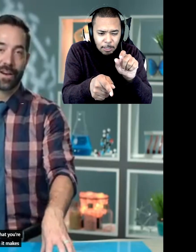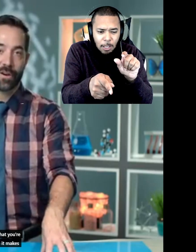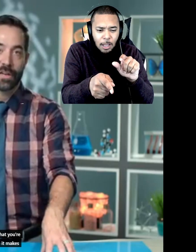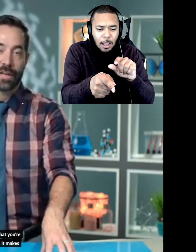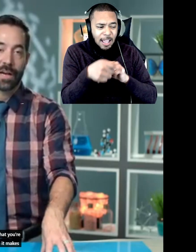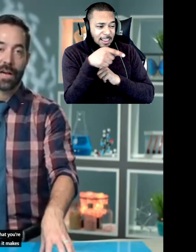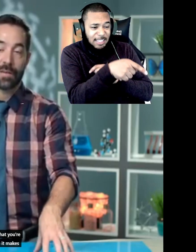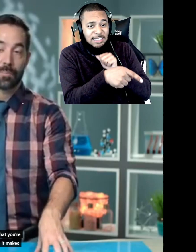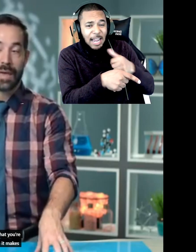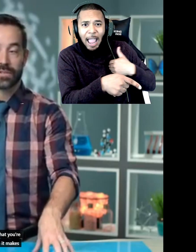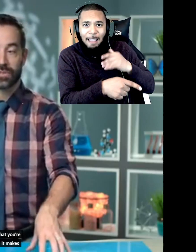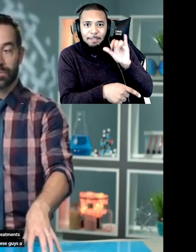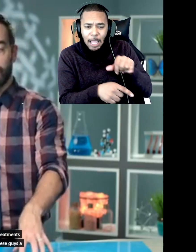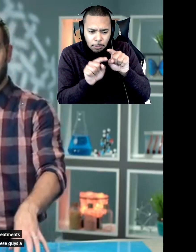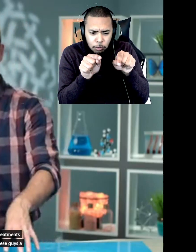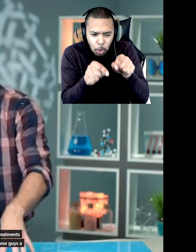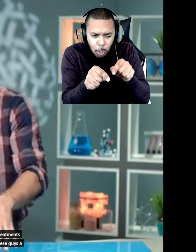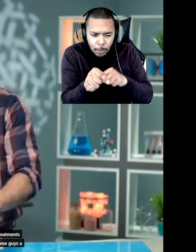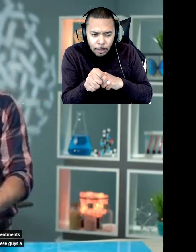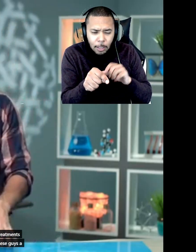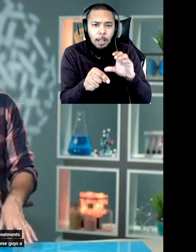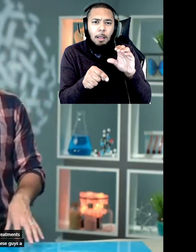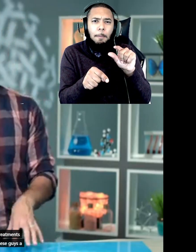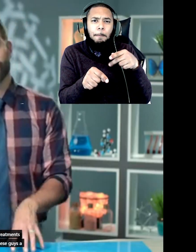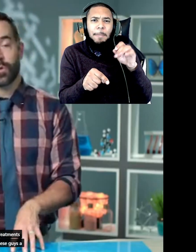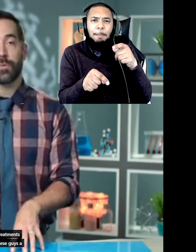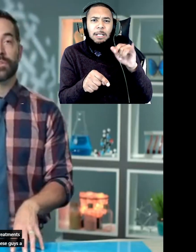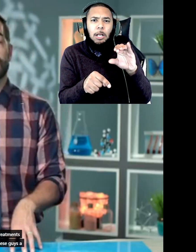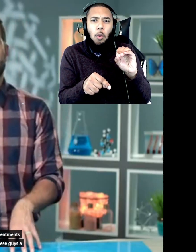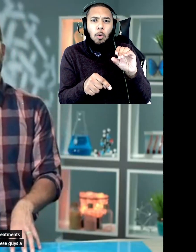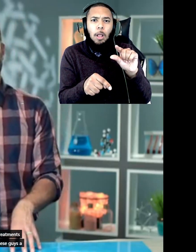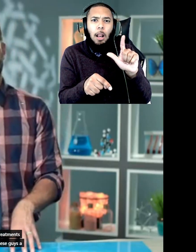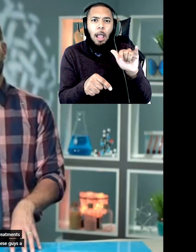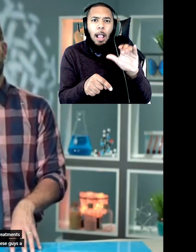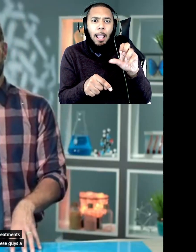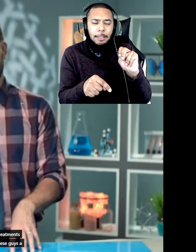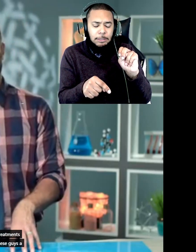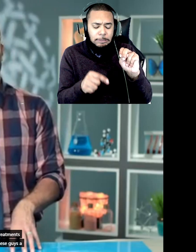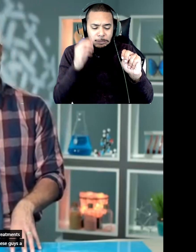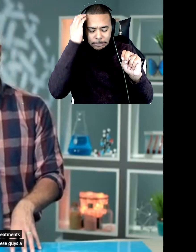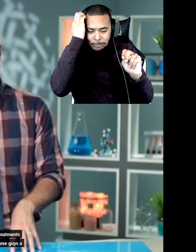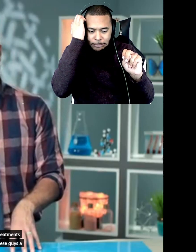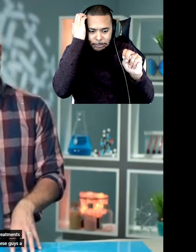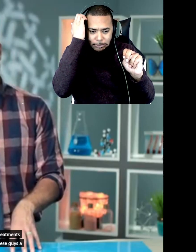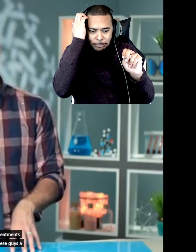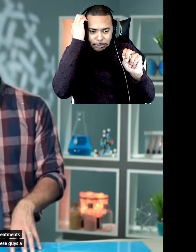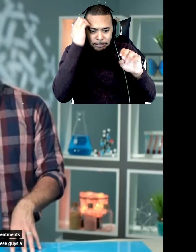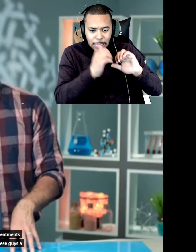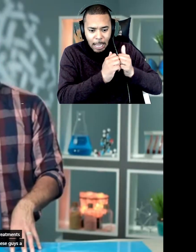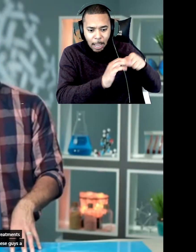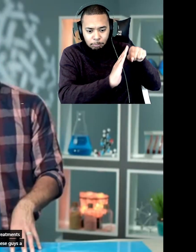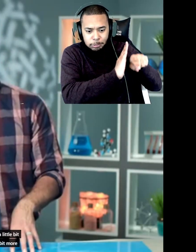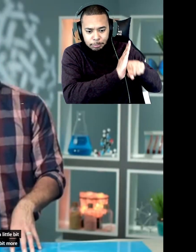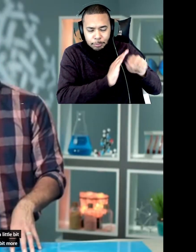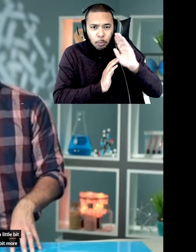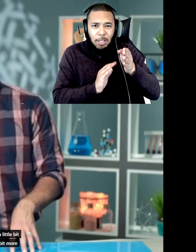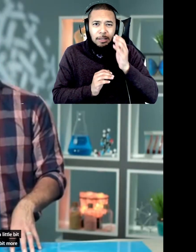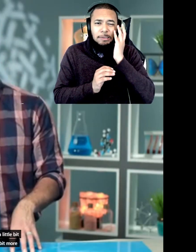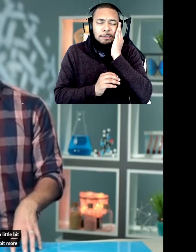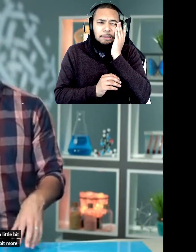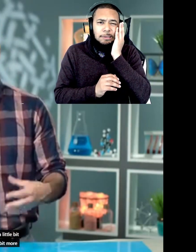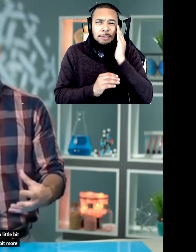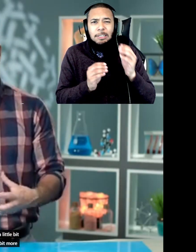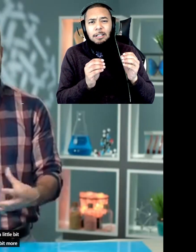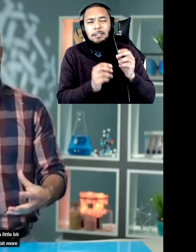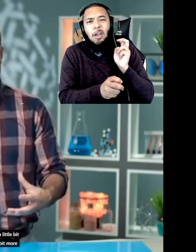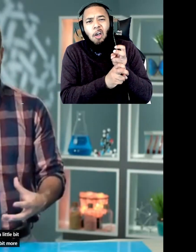isn't there, it renders most of your treatments ineffective. Okay, so these guys a little bit more